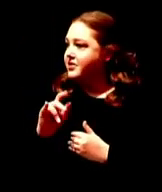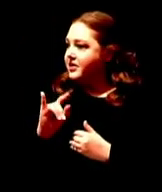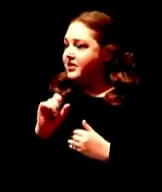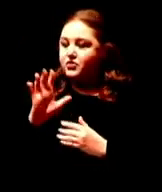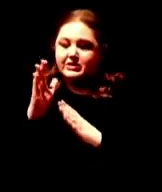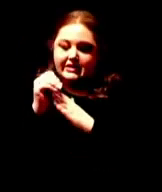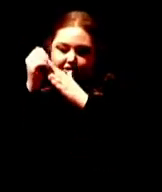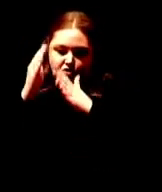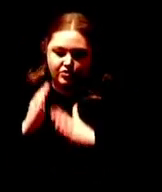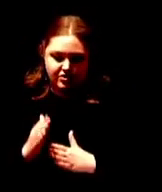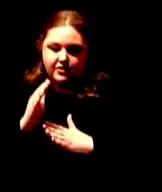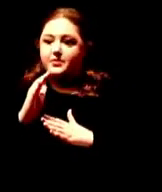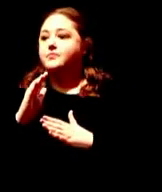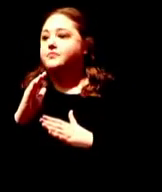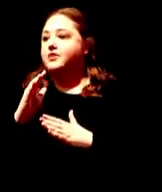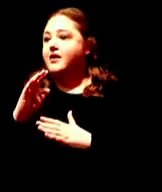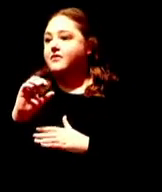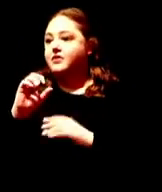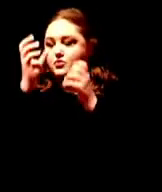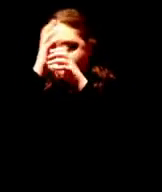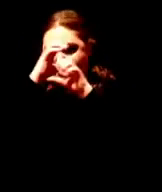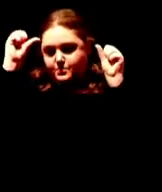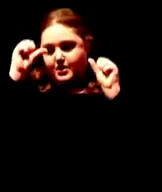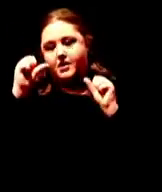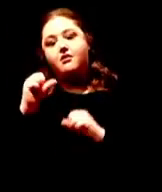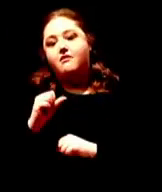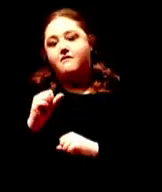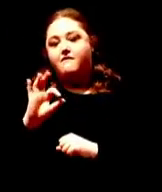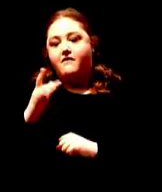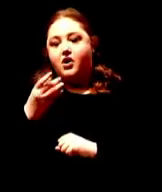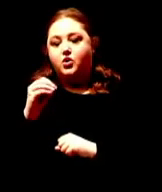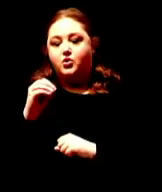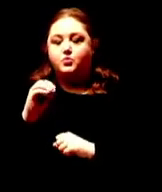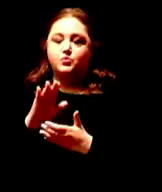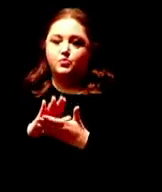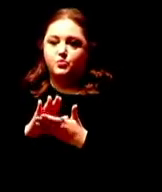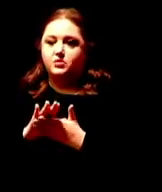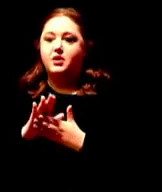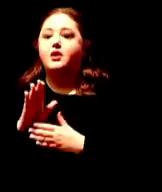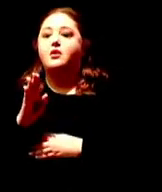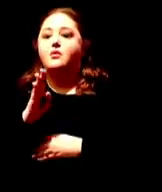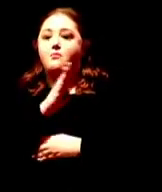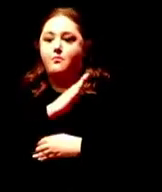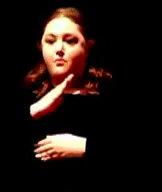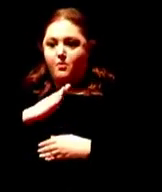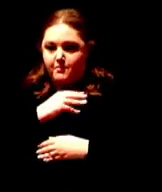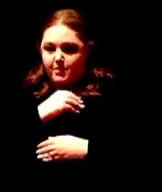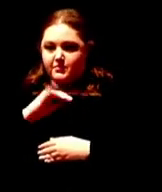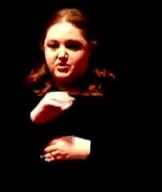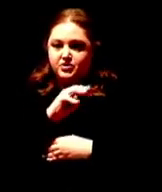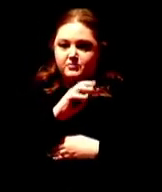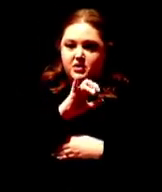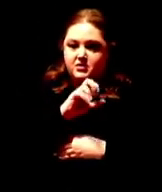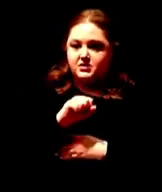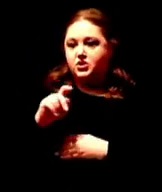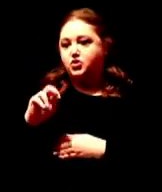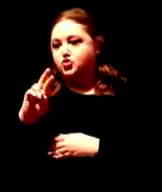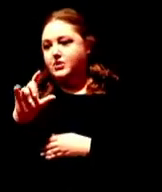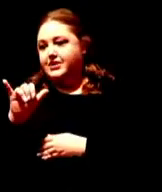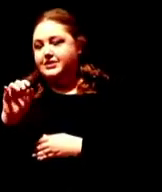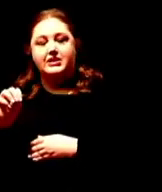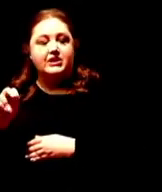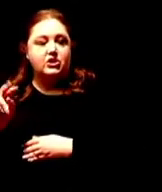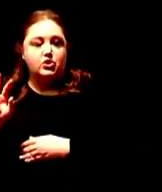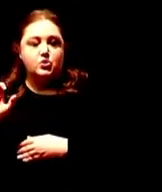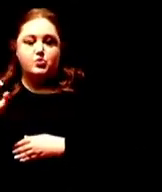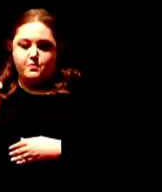as a superintendent of Fargo Schools and our Fargo Public School board members, Jim Johnson and Dr. Tracy Newman,